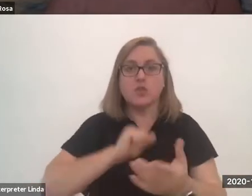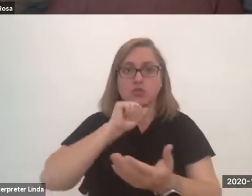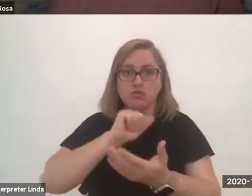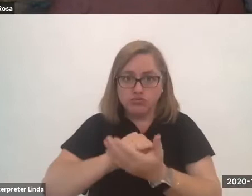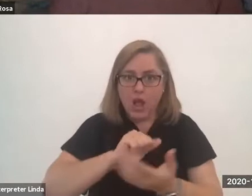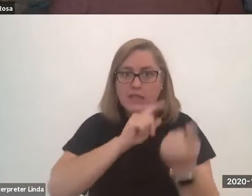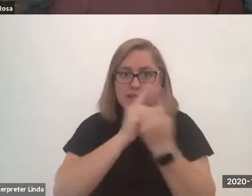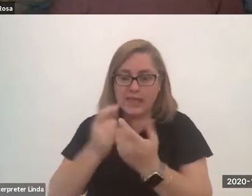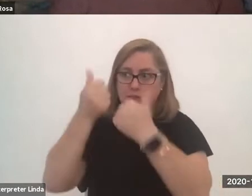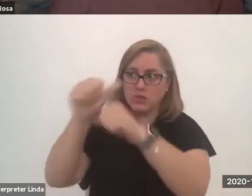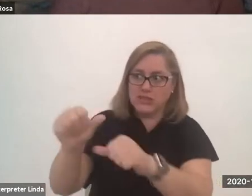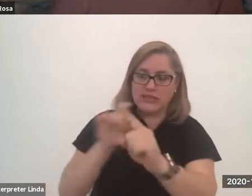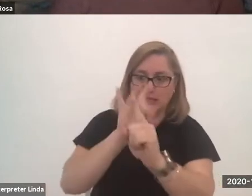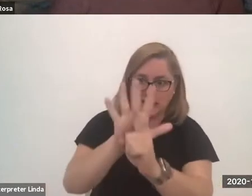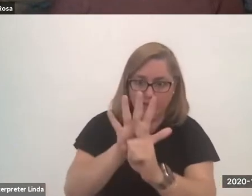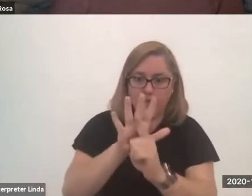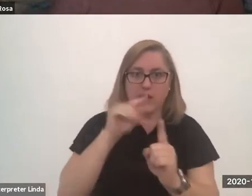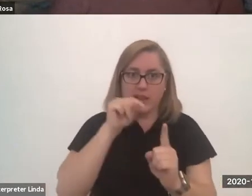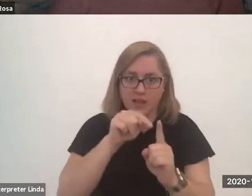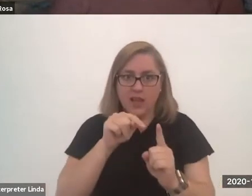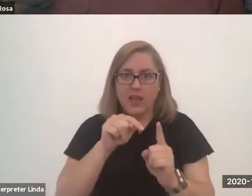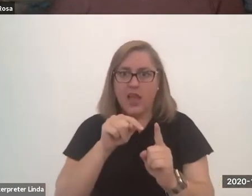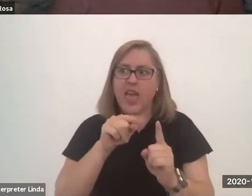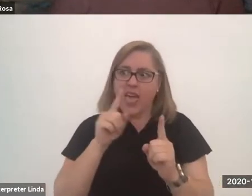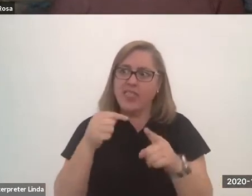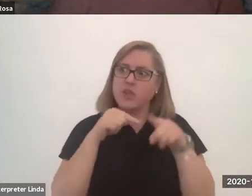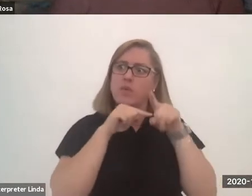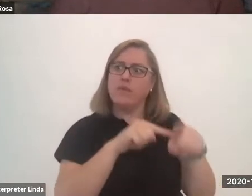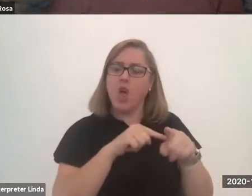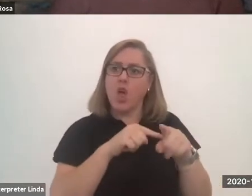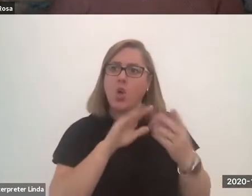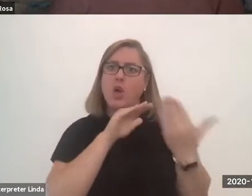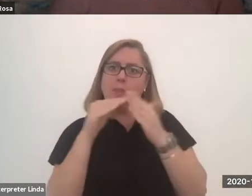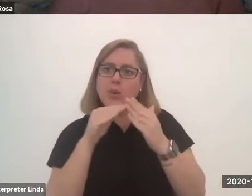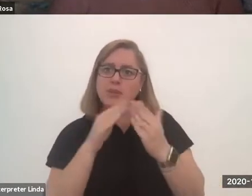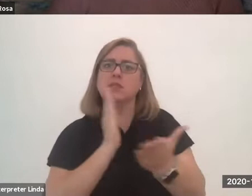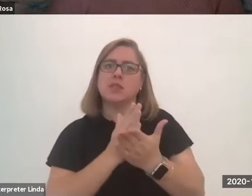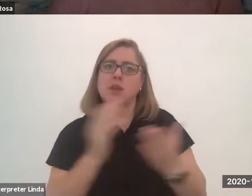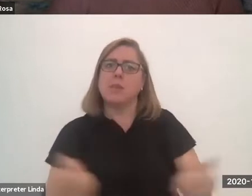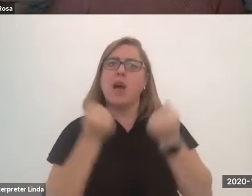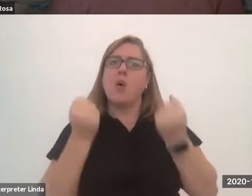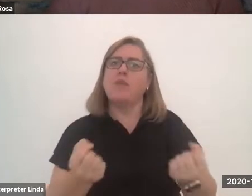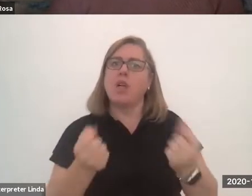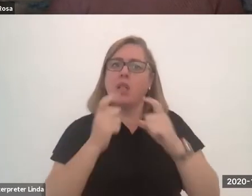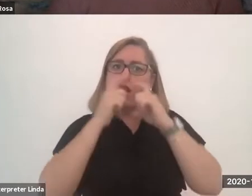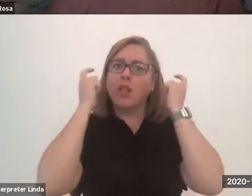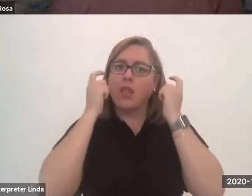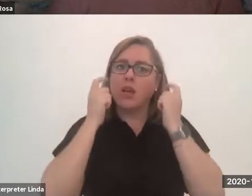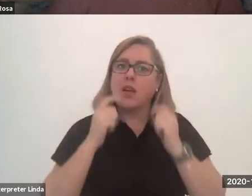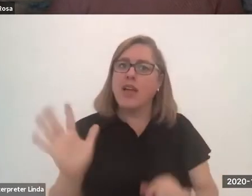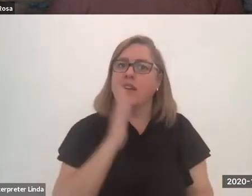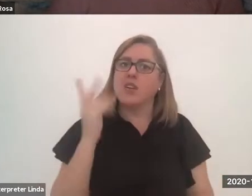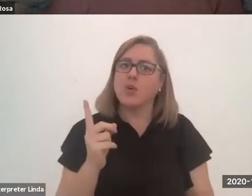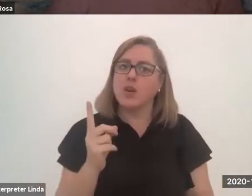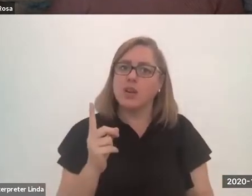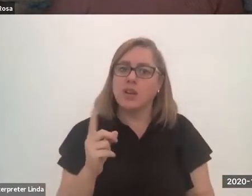protect yourself in the spirit of community, that it can be a very powerful thing. I think also that